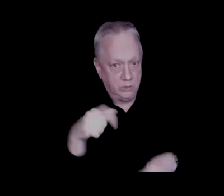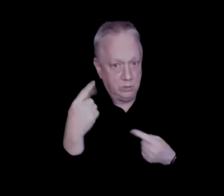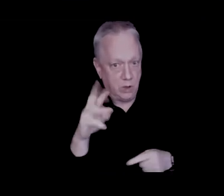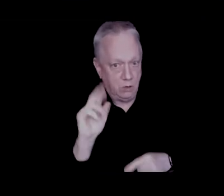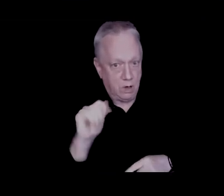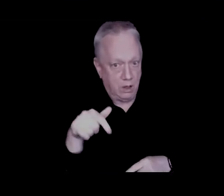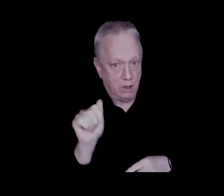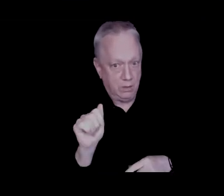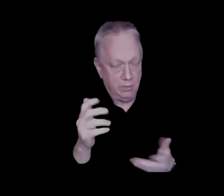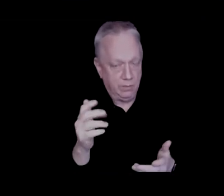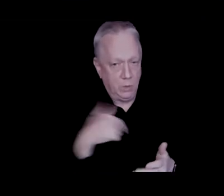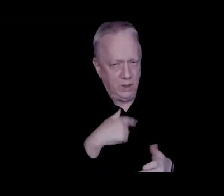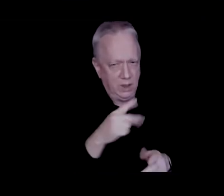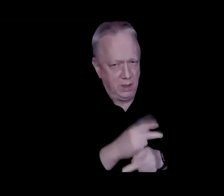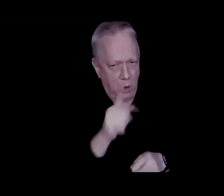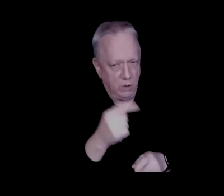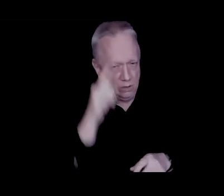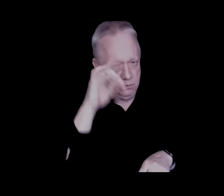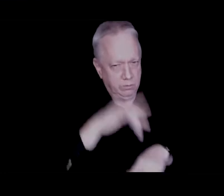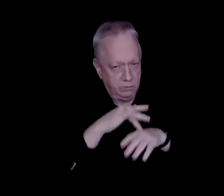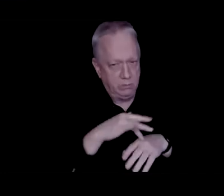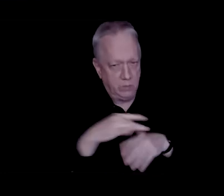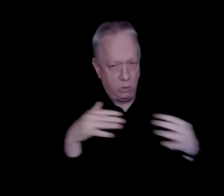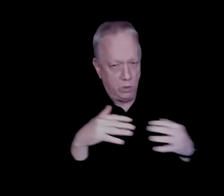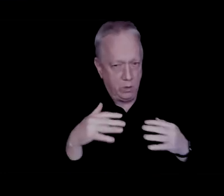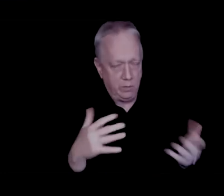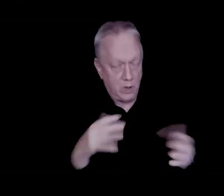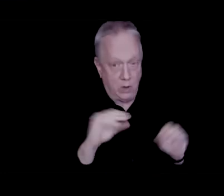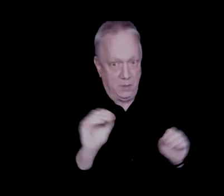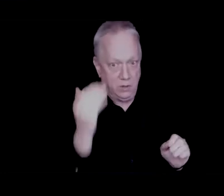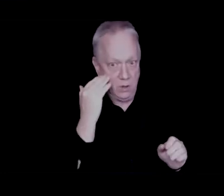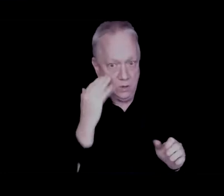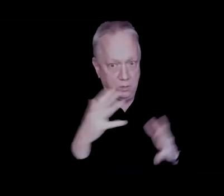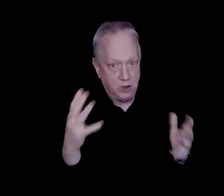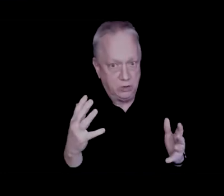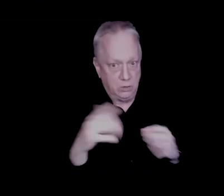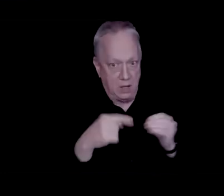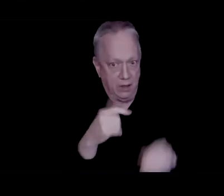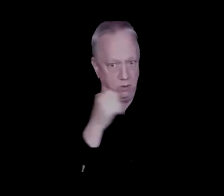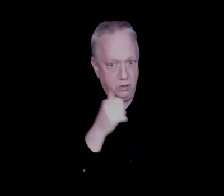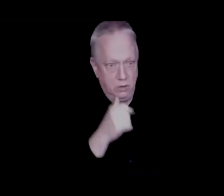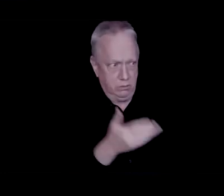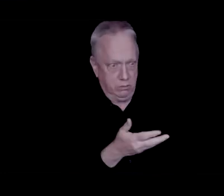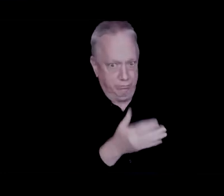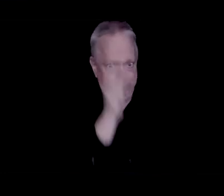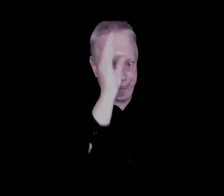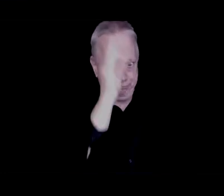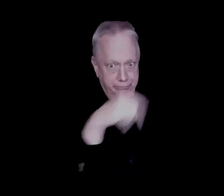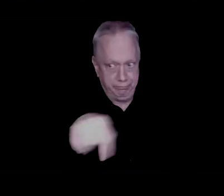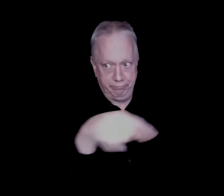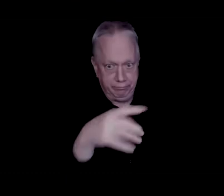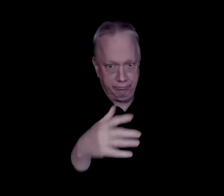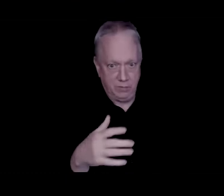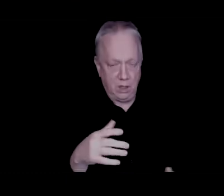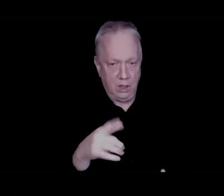you see? So we keep only the war. And so nobody knows so much about this girl, about Leila Mustafa.